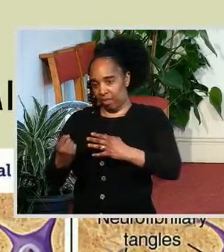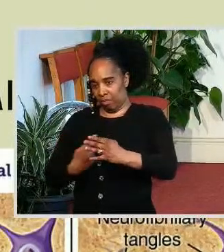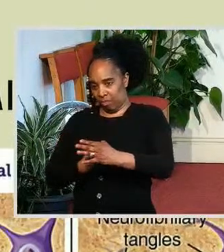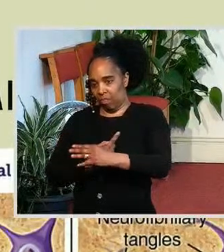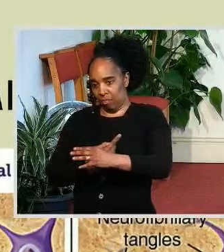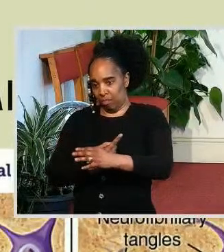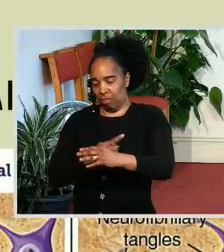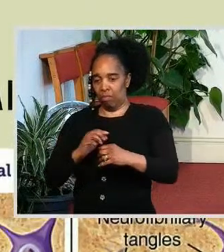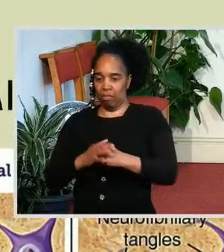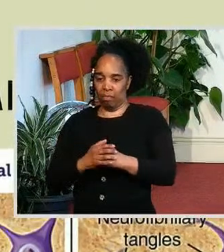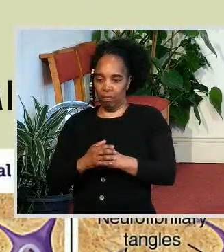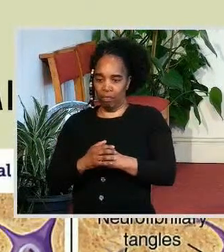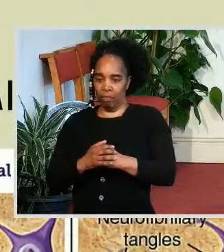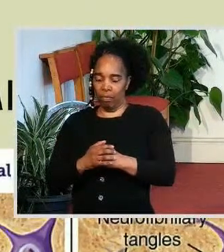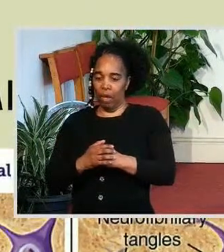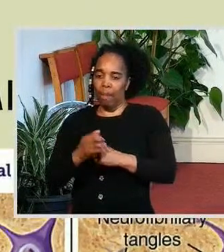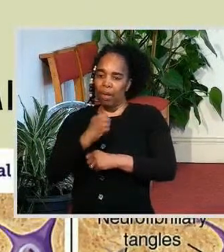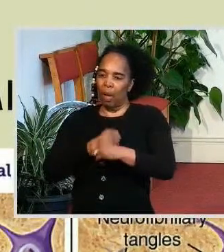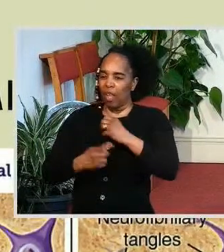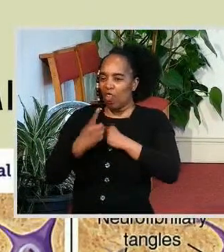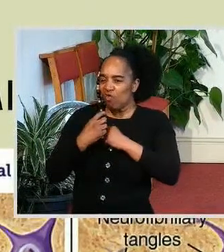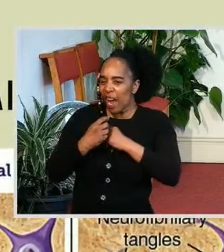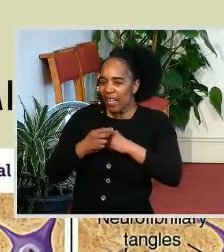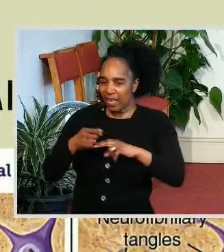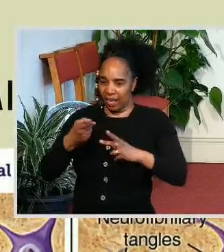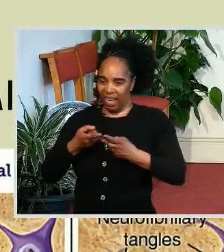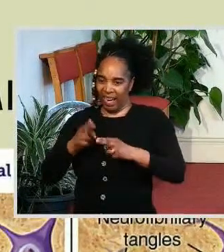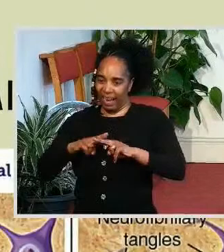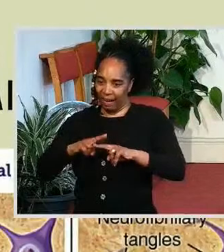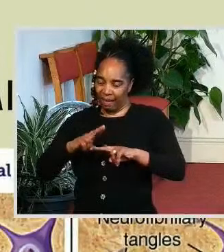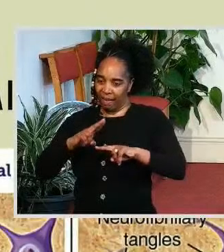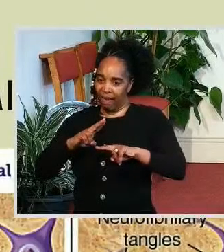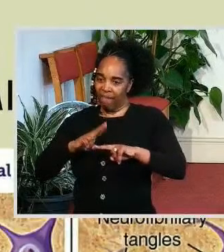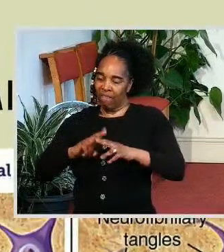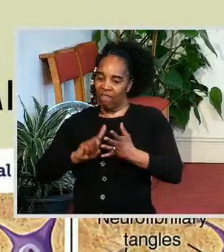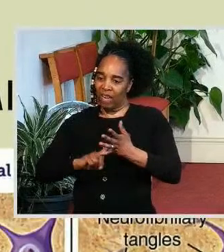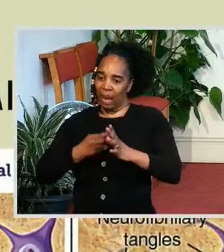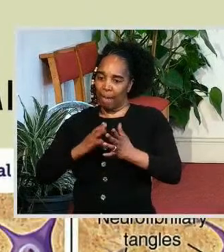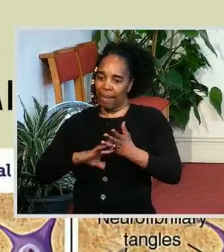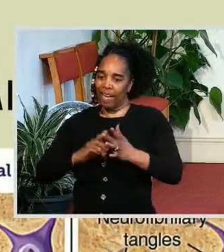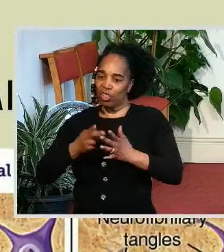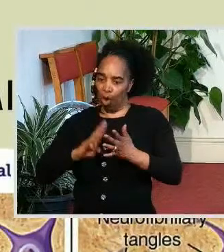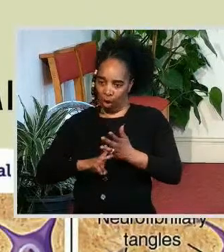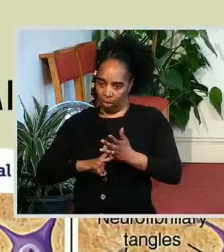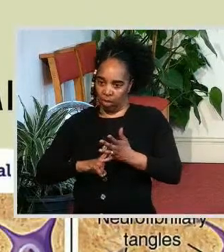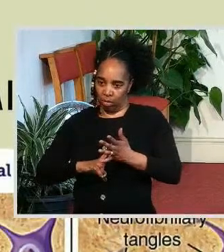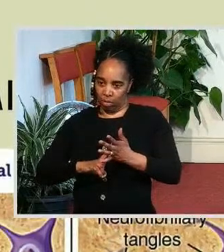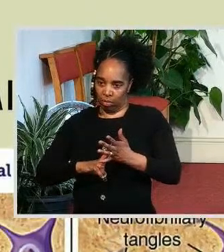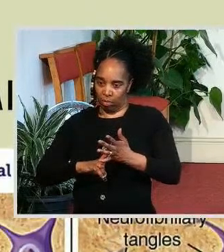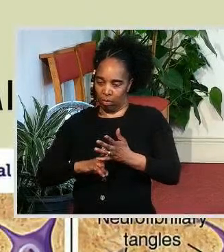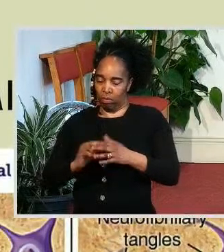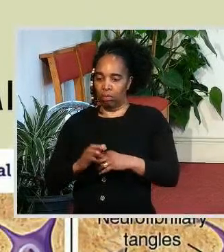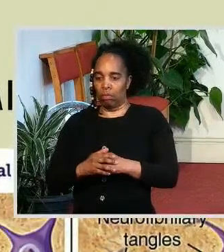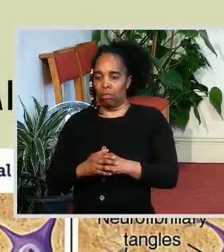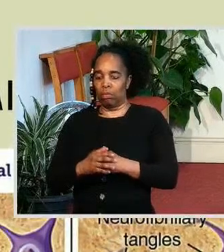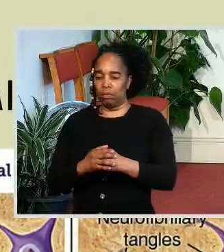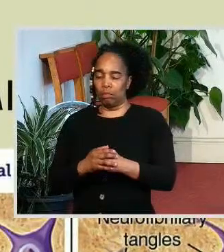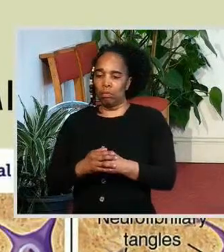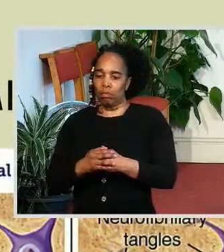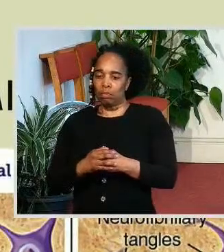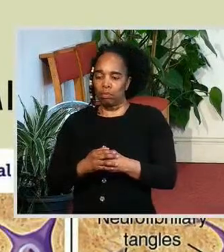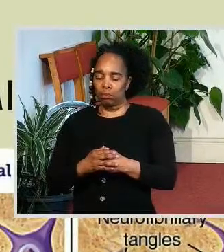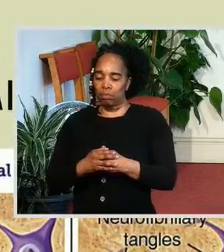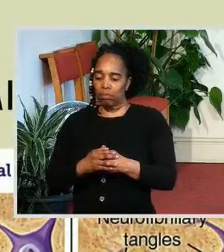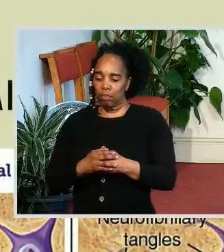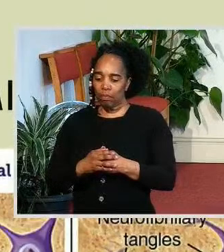And then that's what we would call it inflammation. I think that's the best explanation I can use. And so that